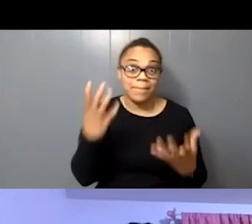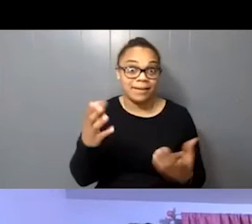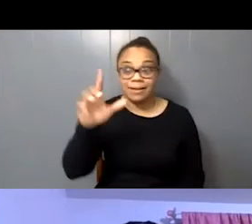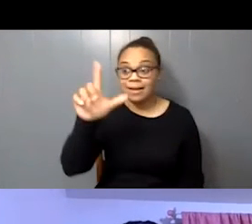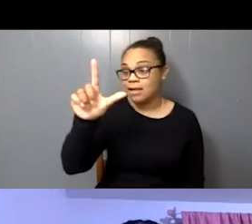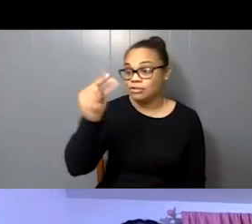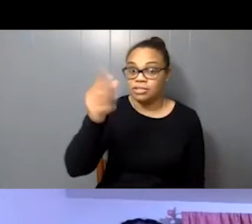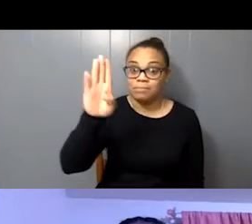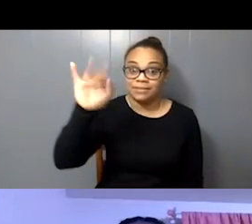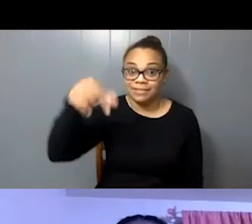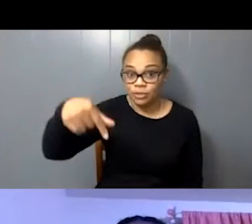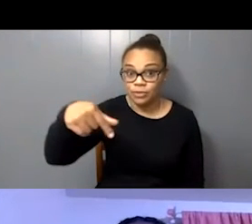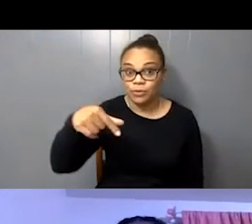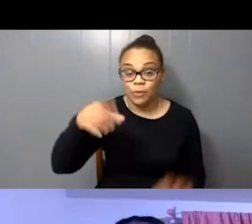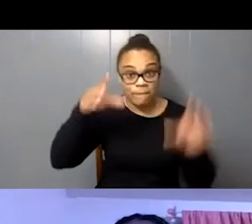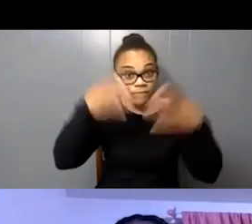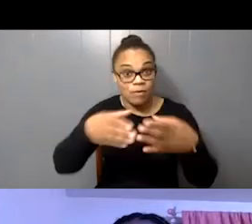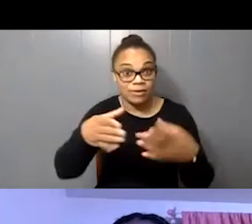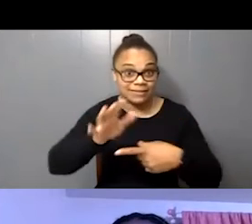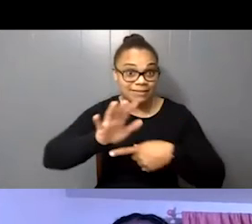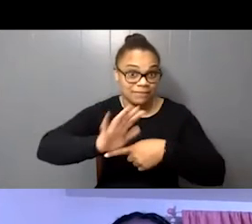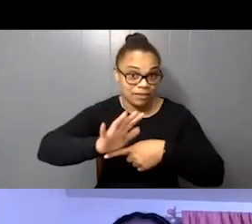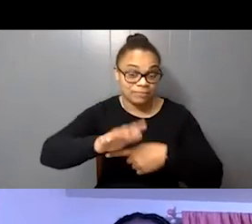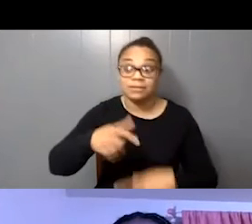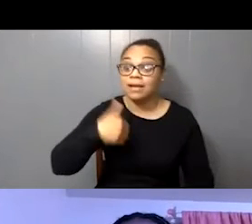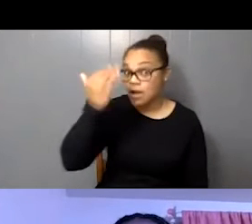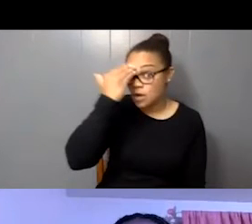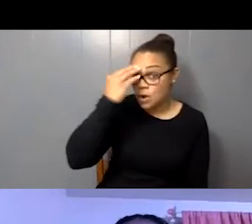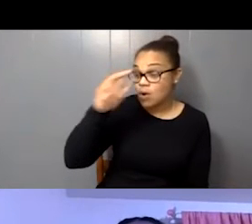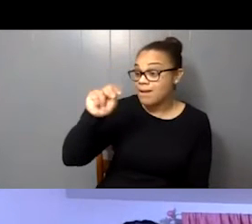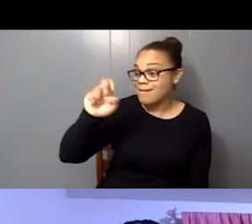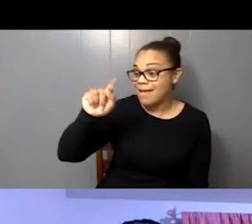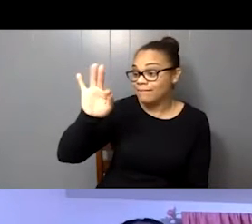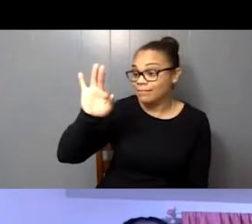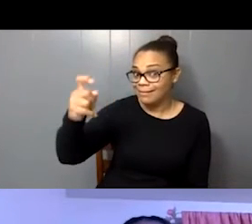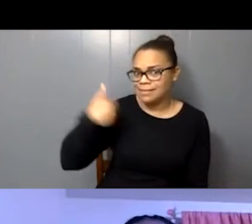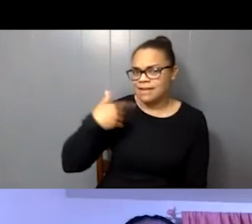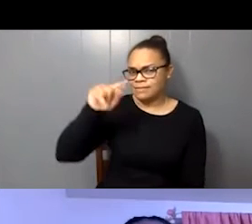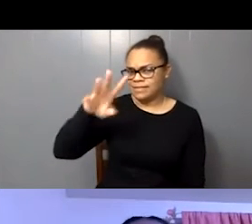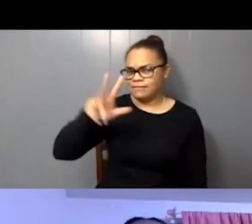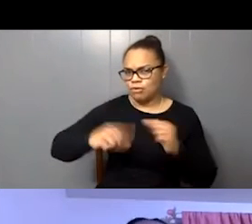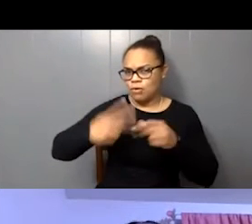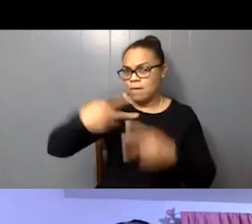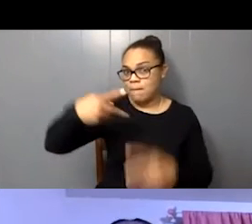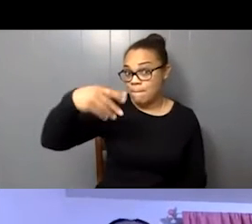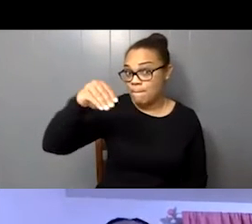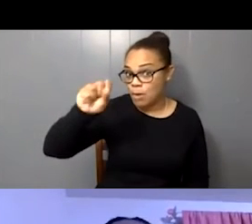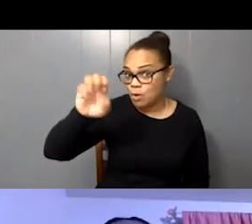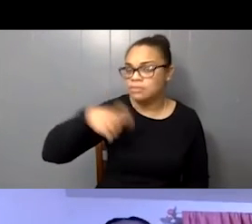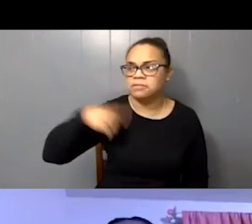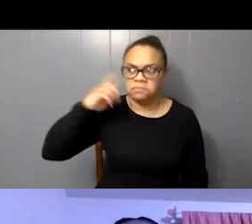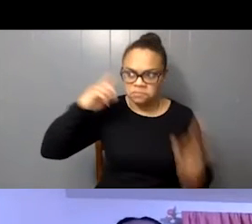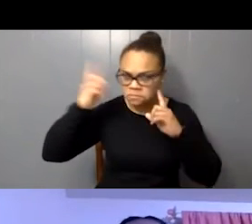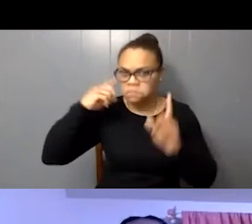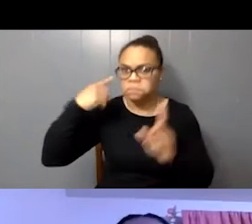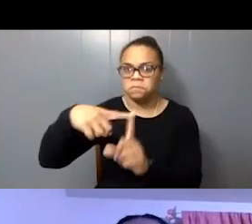know Pose is a very good show on Netflix that I've heard about that focuses about that. Call Me by Your